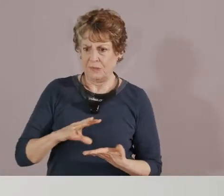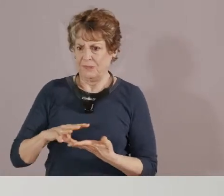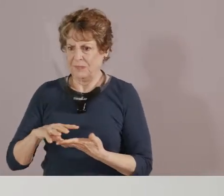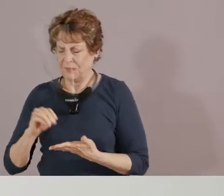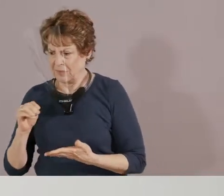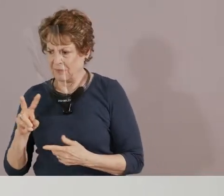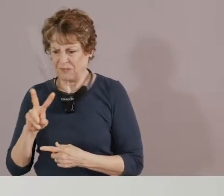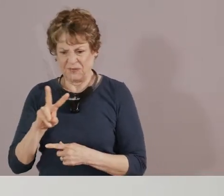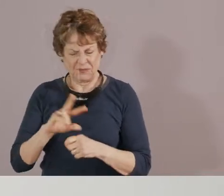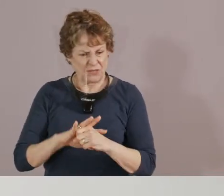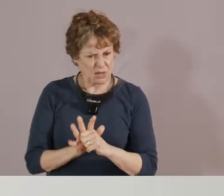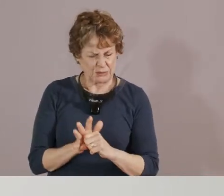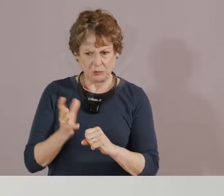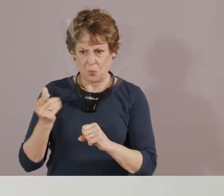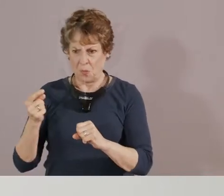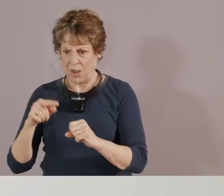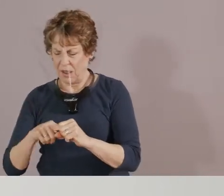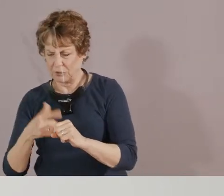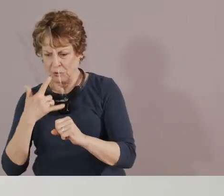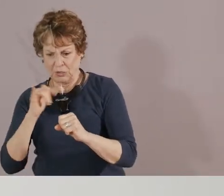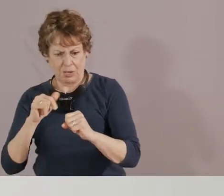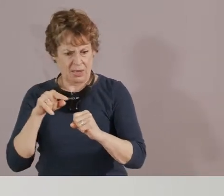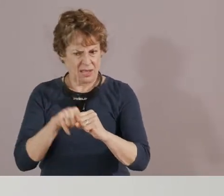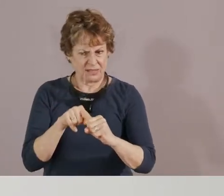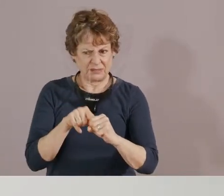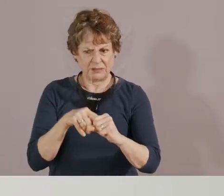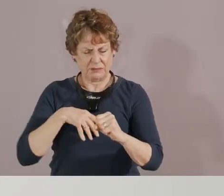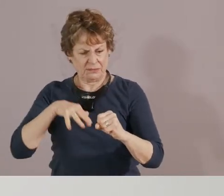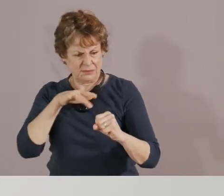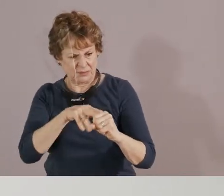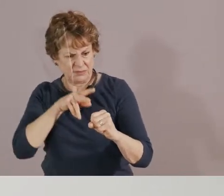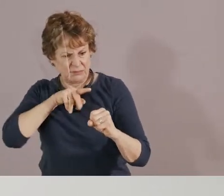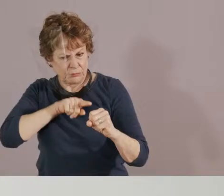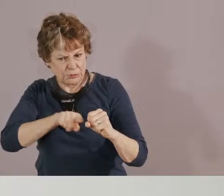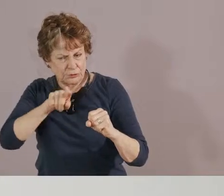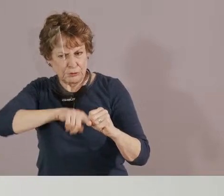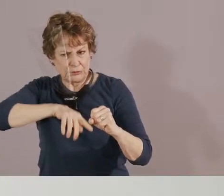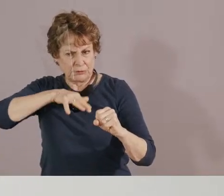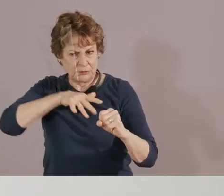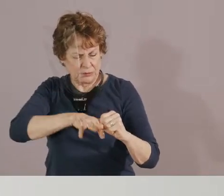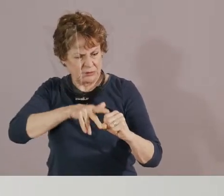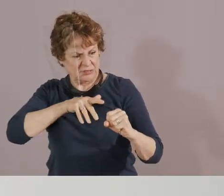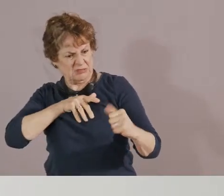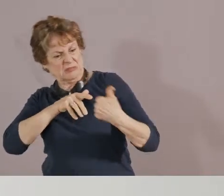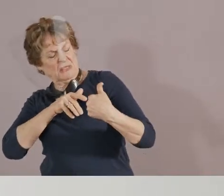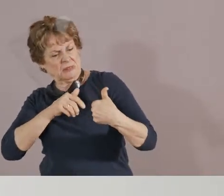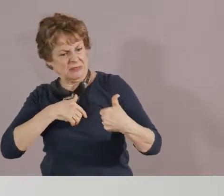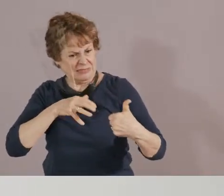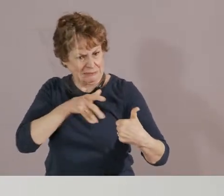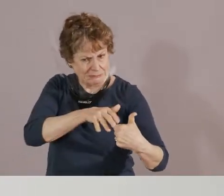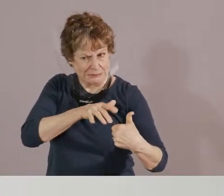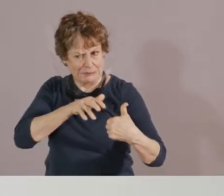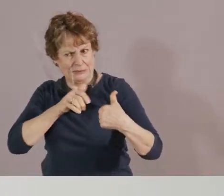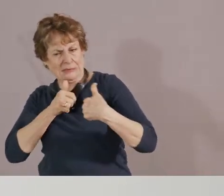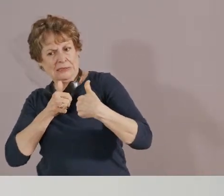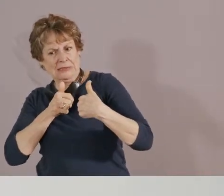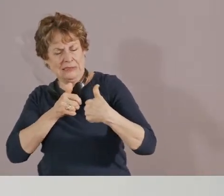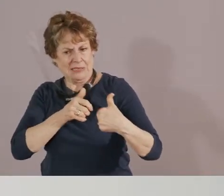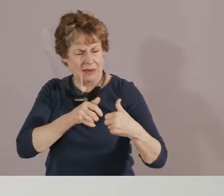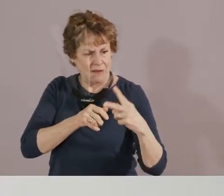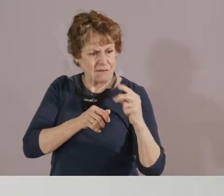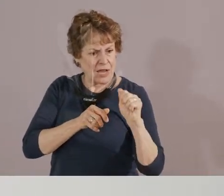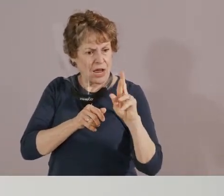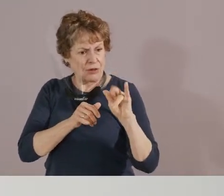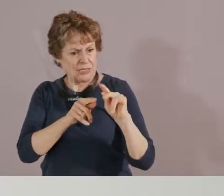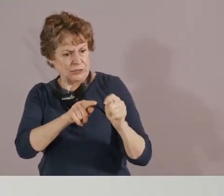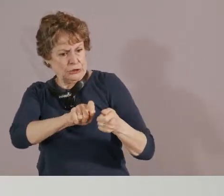ways that, it with the variants and the vaccine and